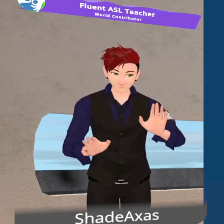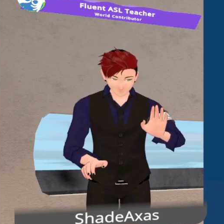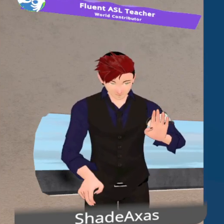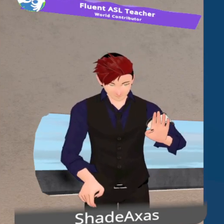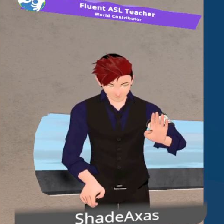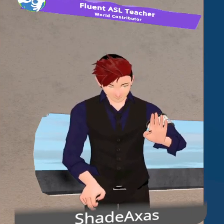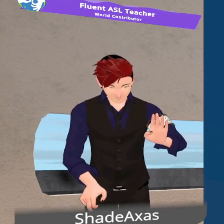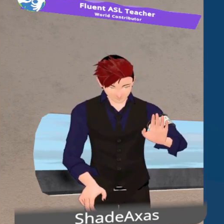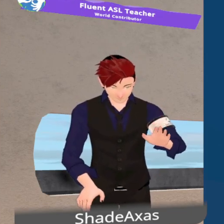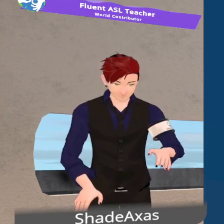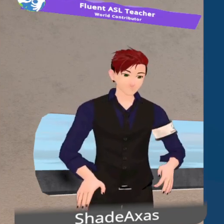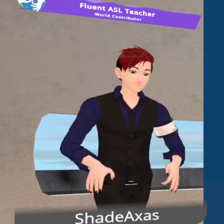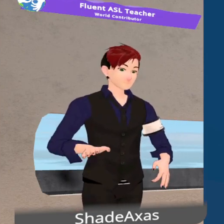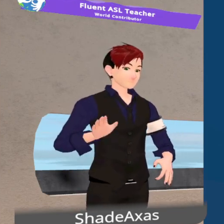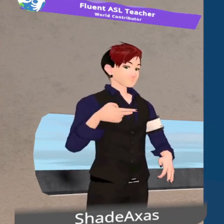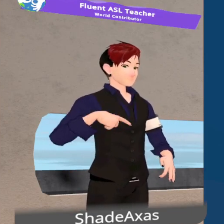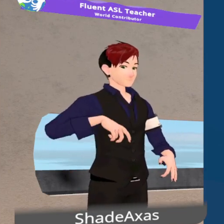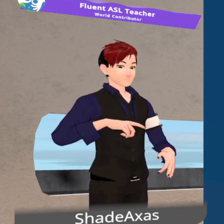So